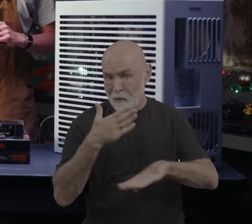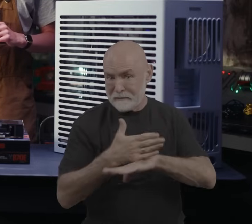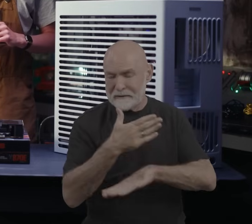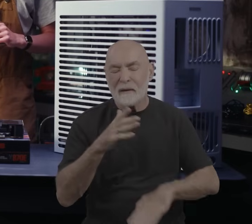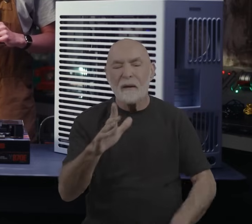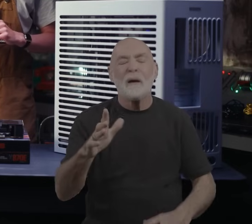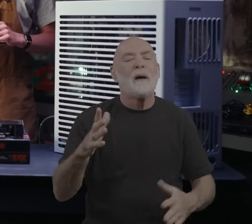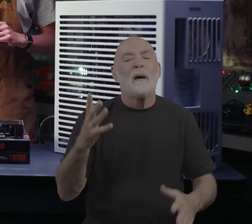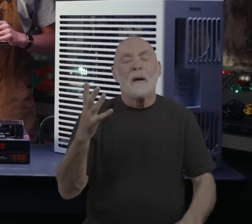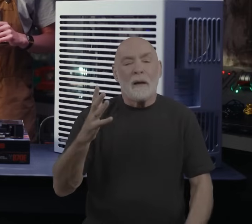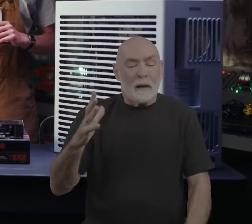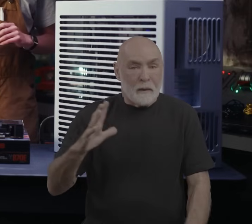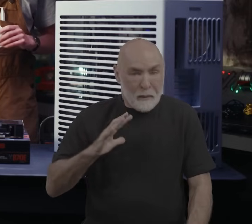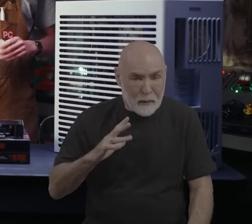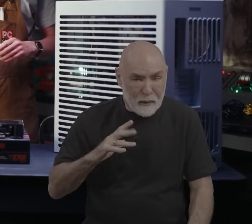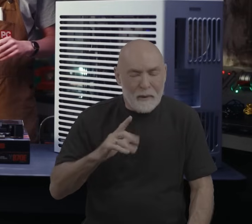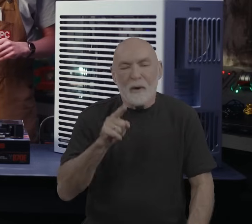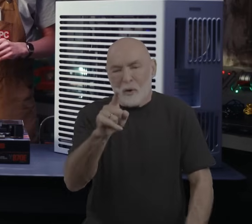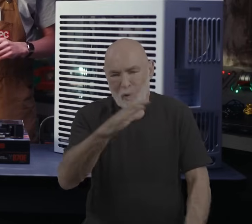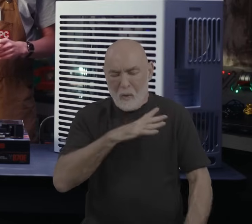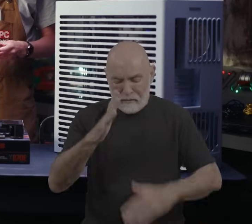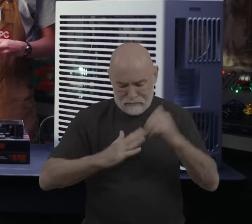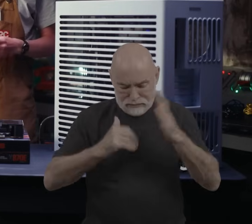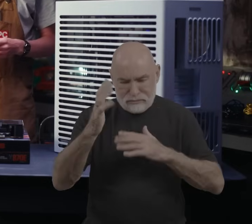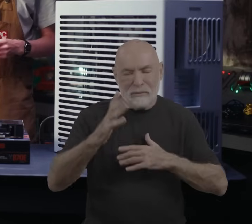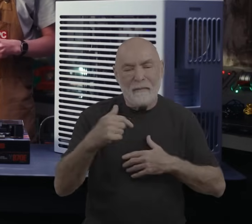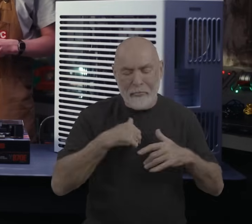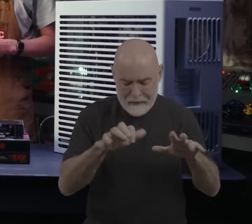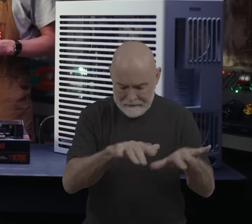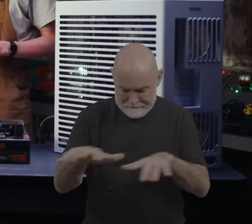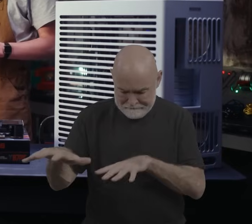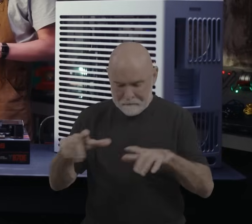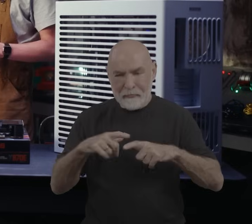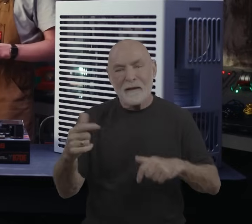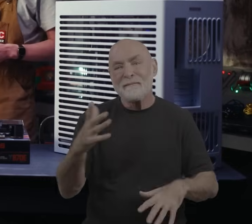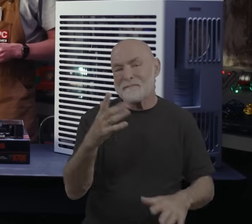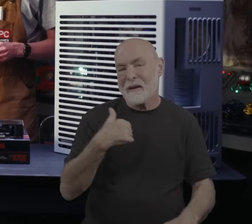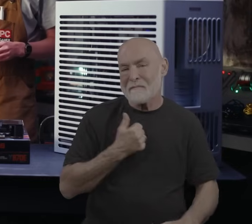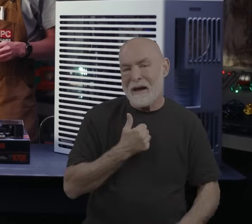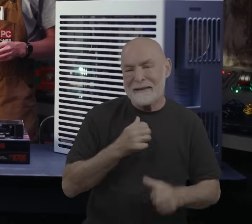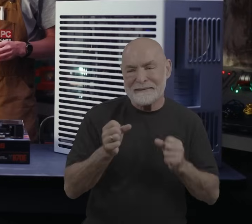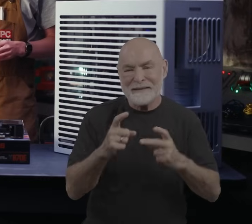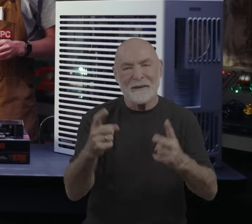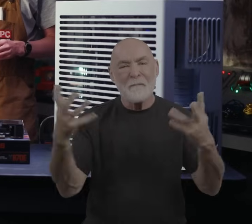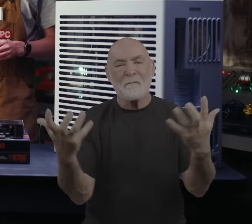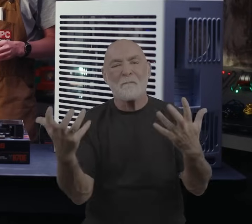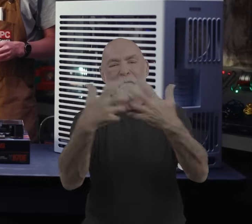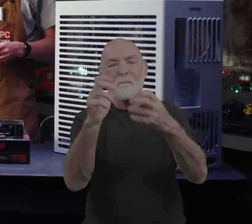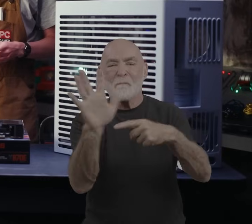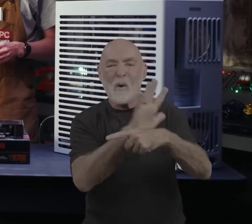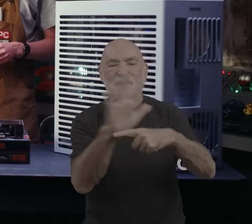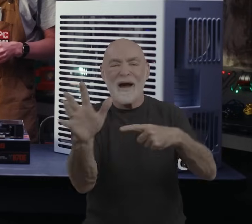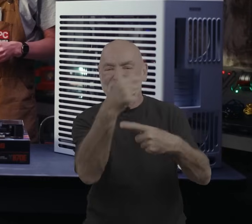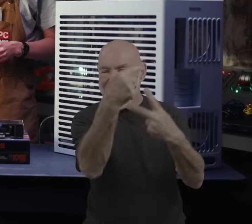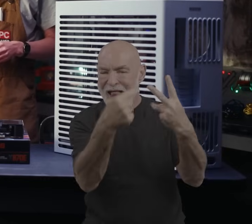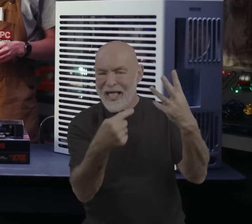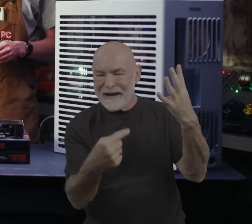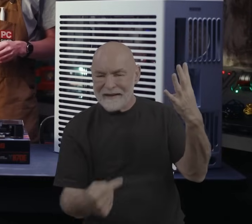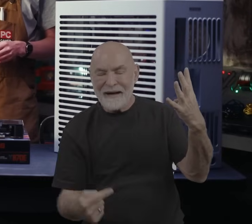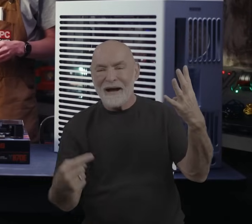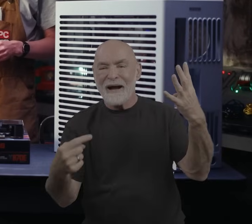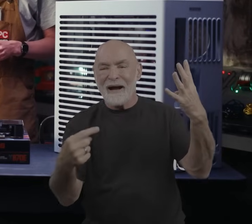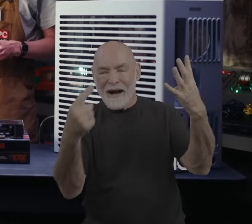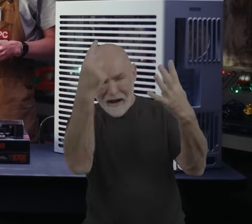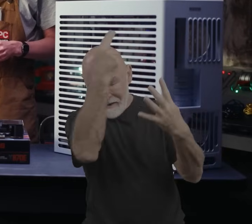Awesome. And for those of you who want to speed up your own PC build, I've got a technique I always use. A montage. A what?